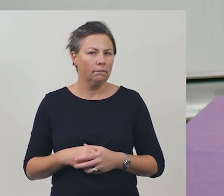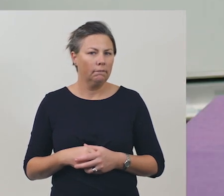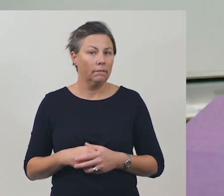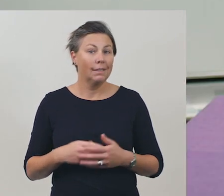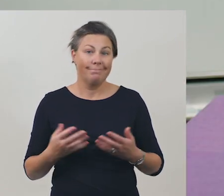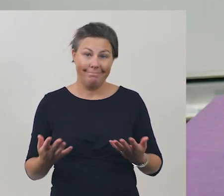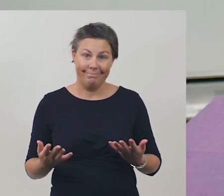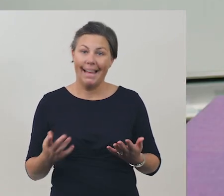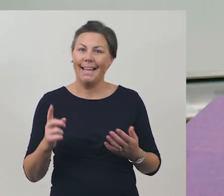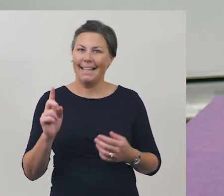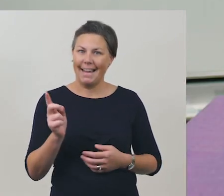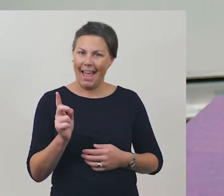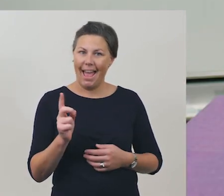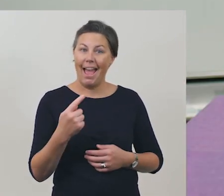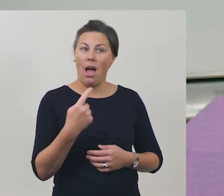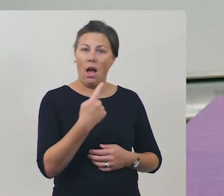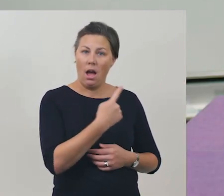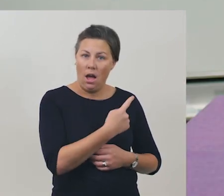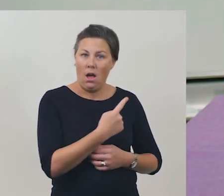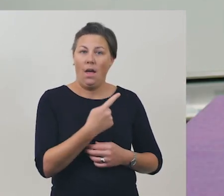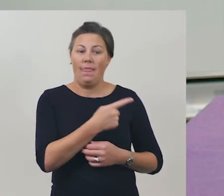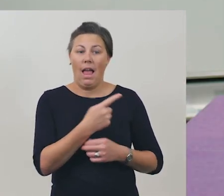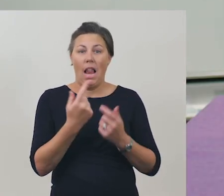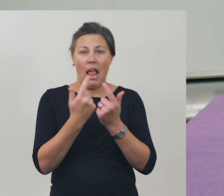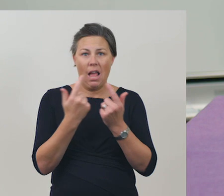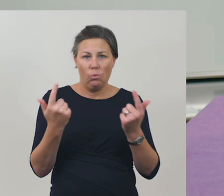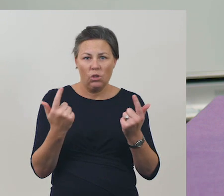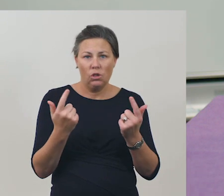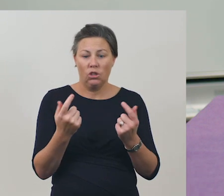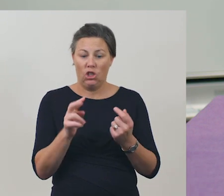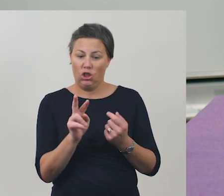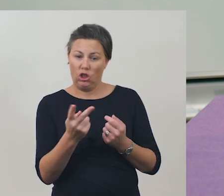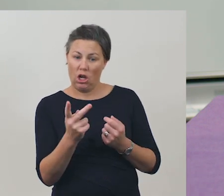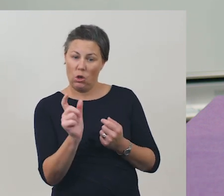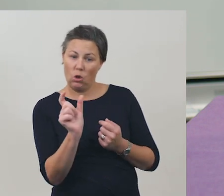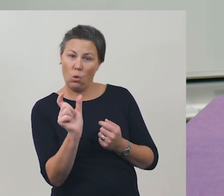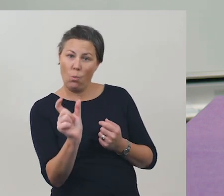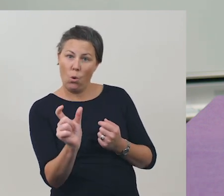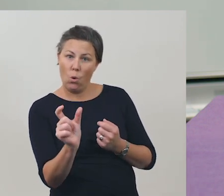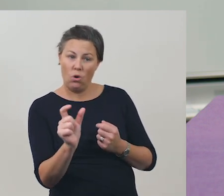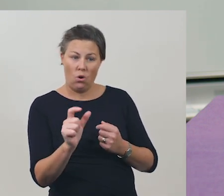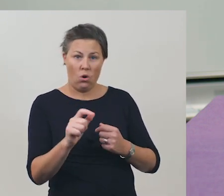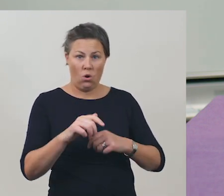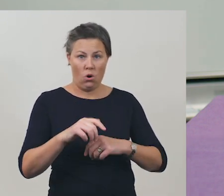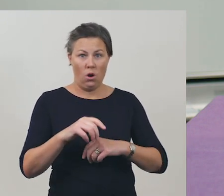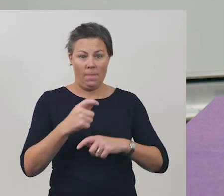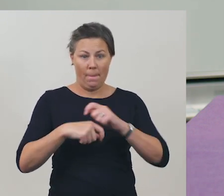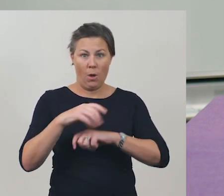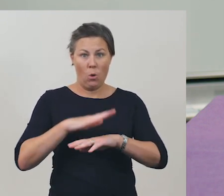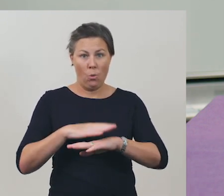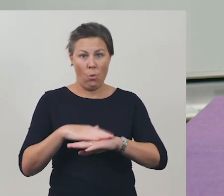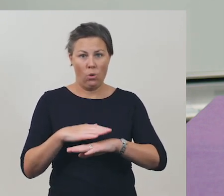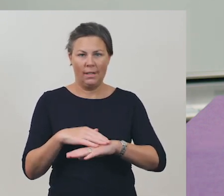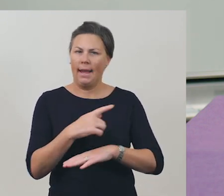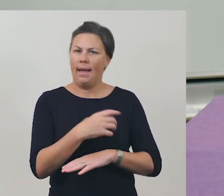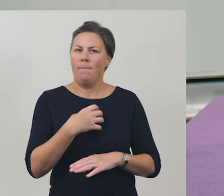That's right. The evaluative language, through the use of the word naughty, is now